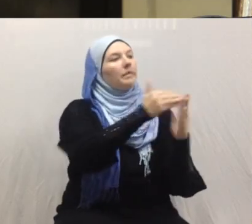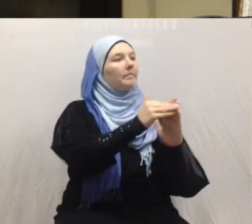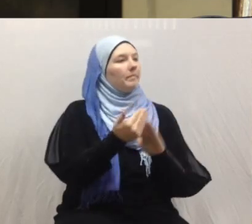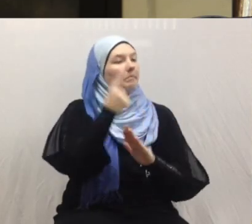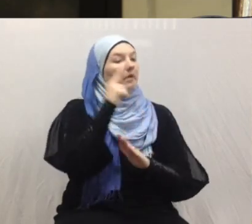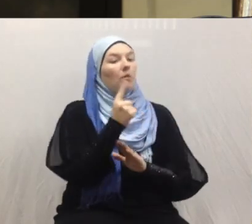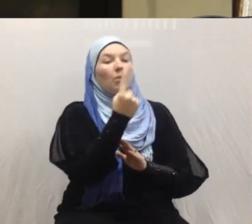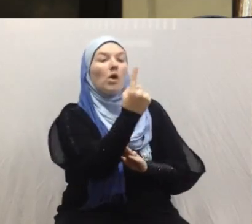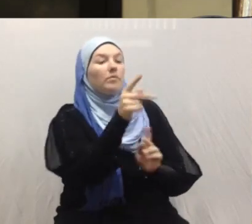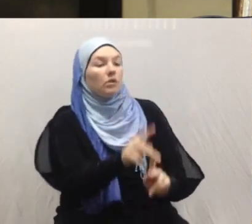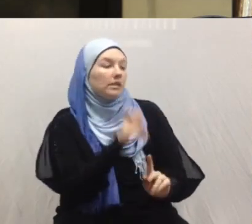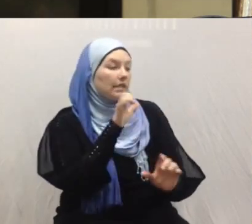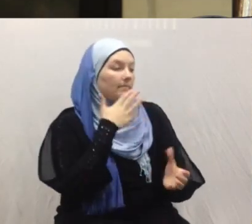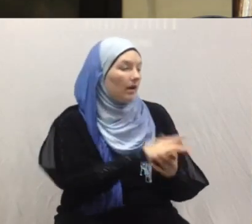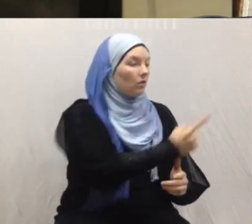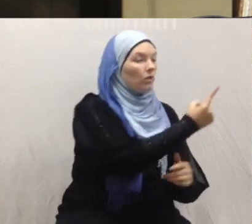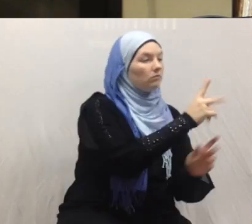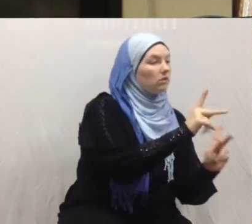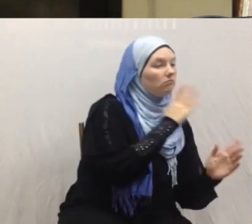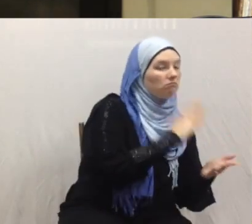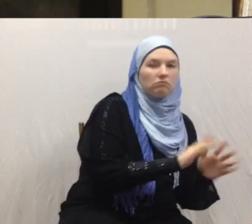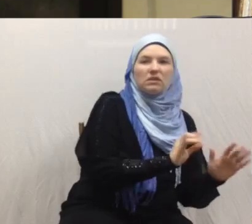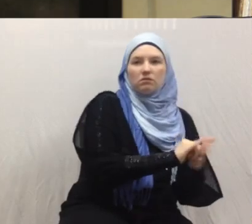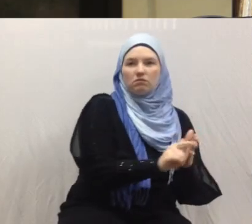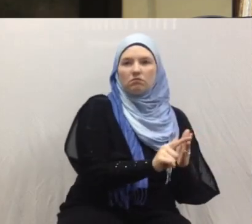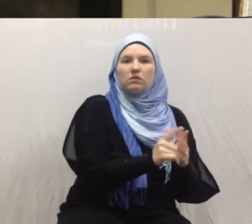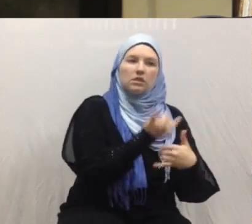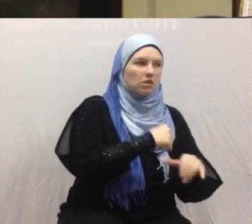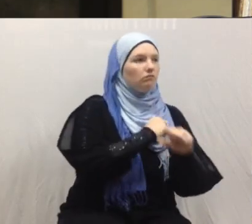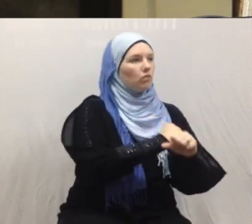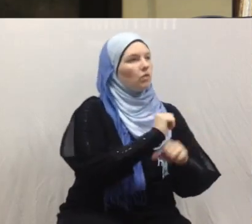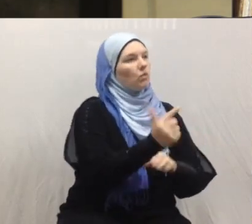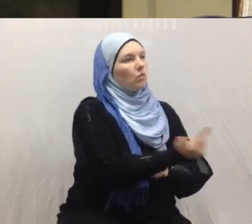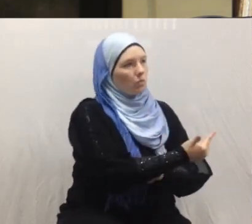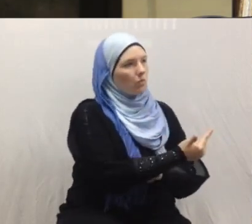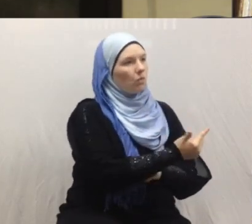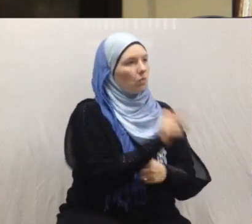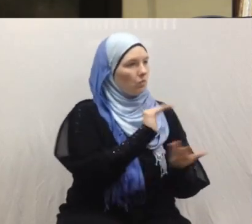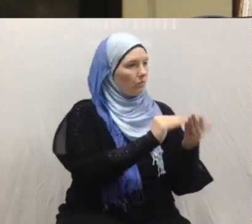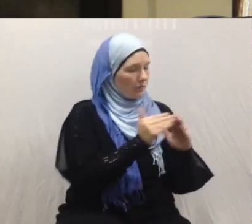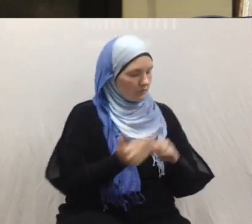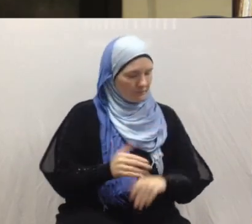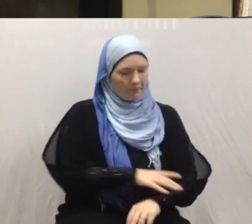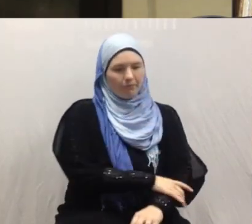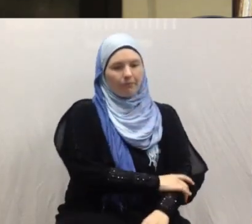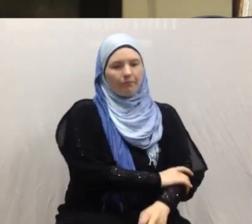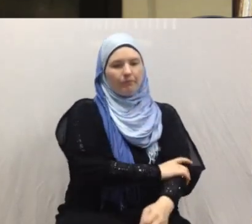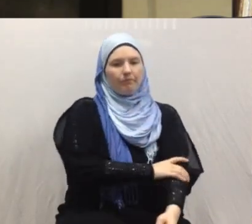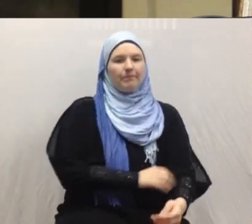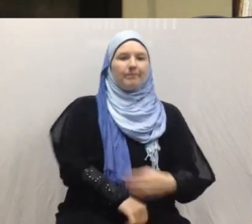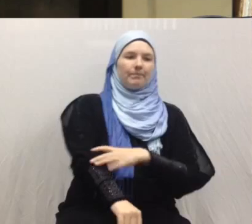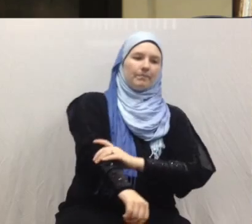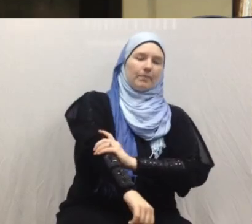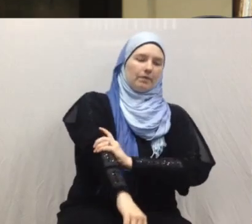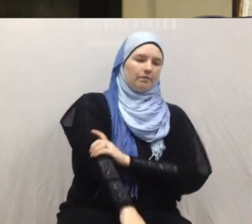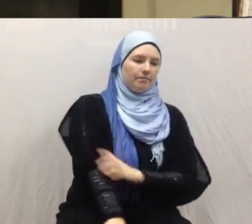of a few or one person. The same applies to the Jews of Bani Najjar, Bani Harith, Bani Sa'ida,